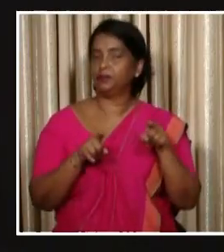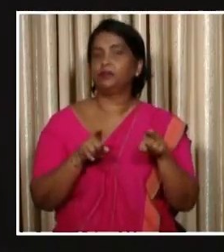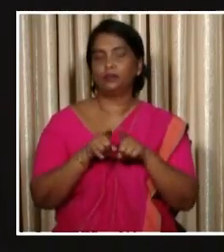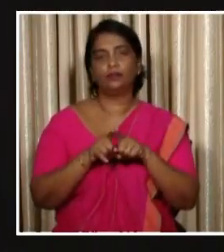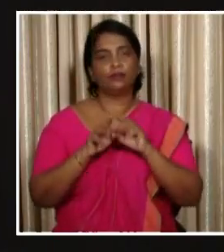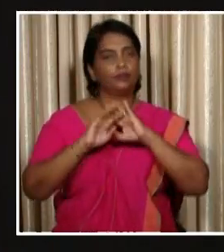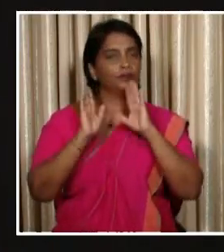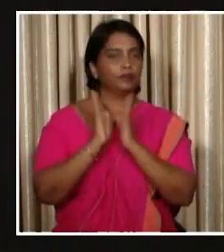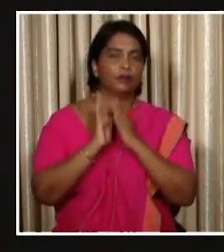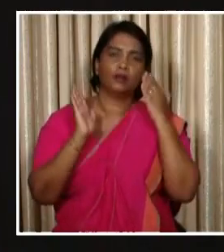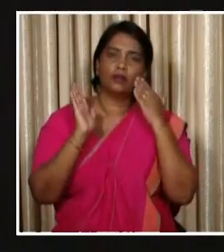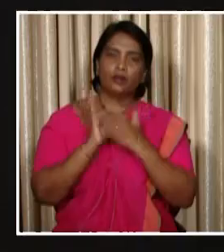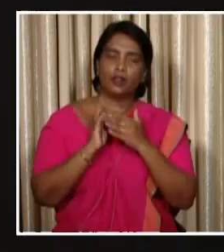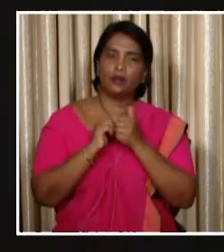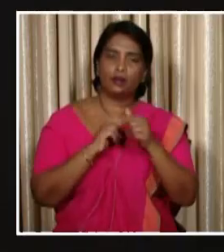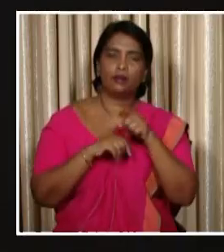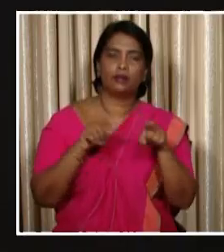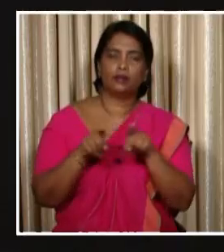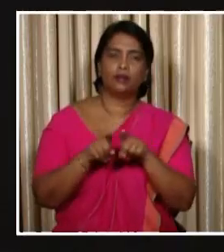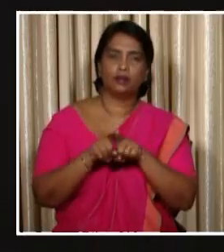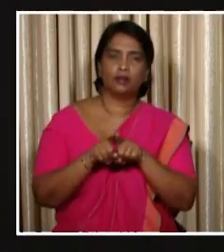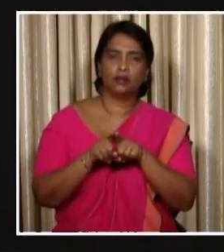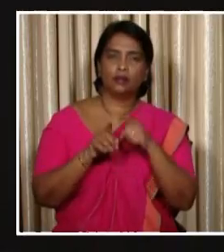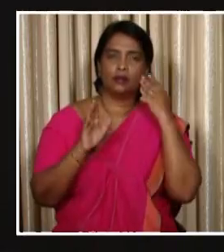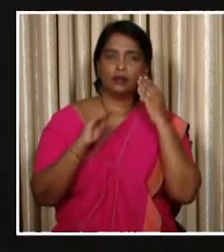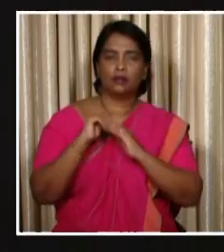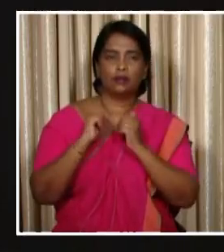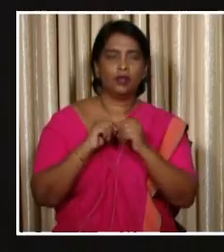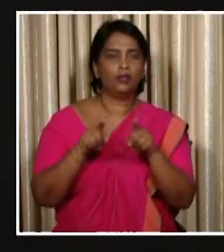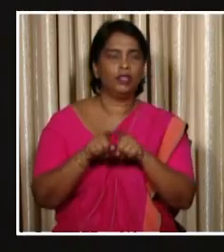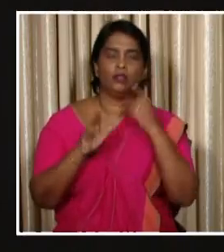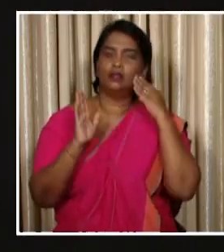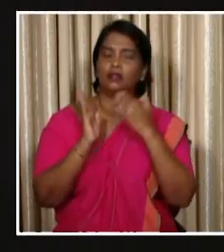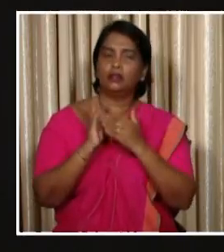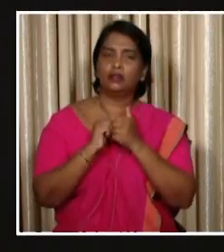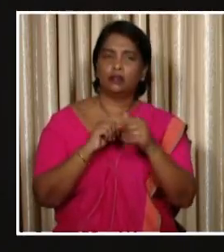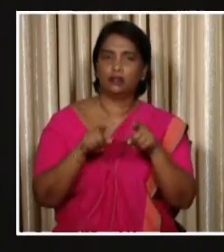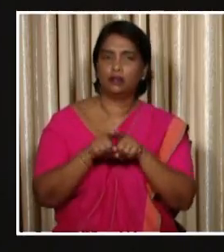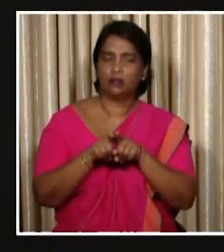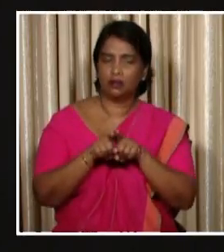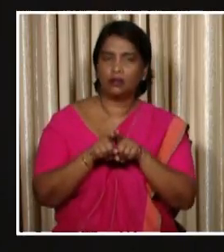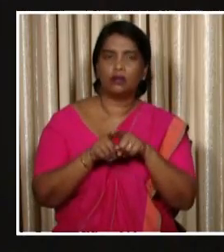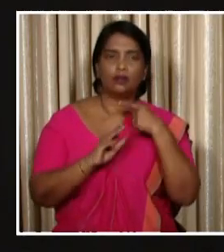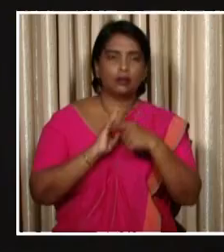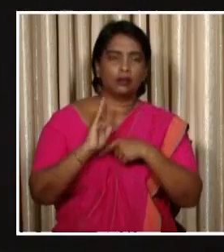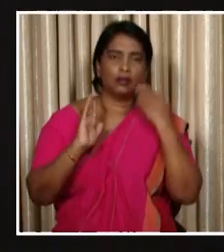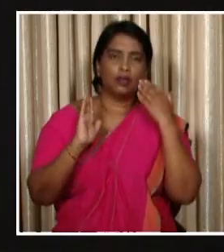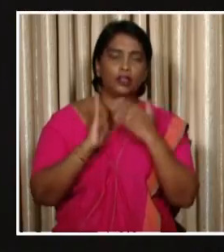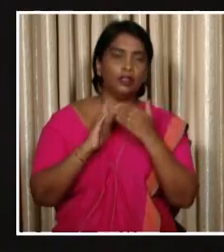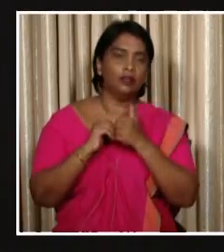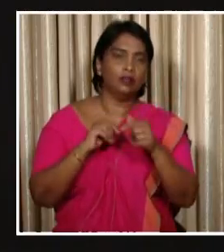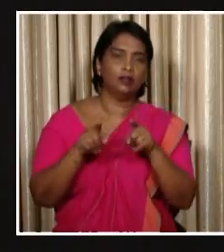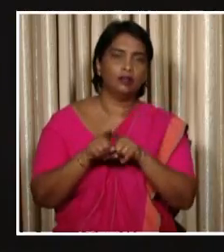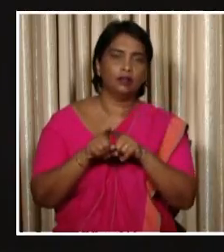Lanka program also to engage people in this journey. In the process, particularly